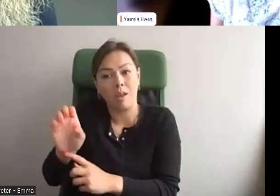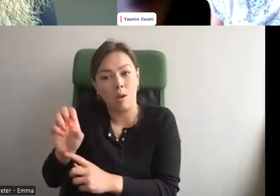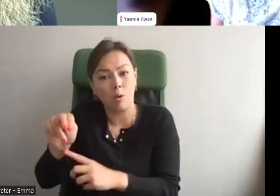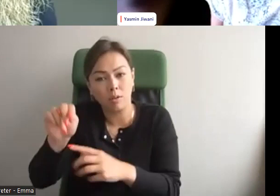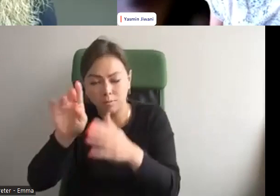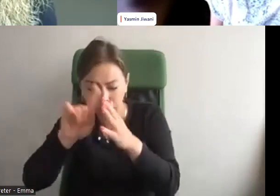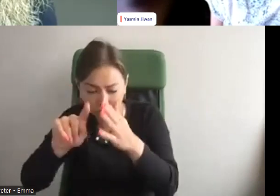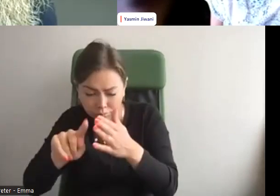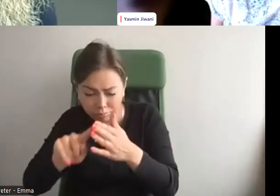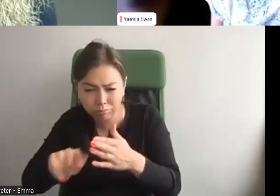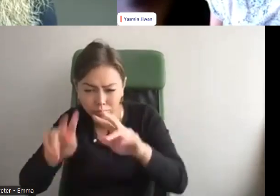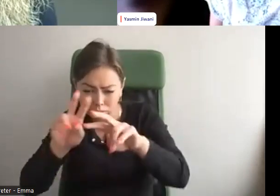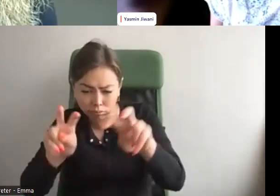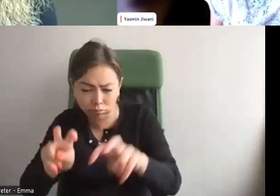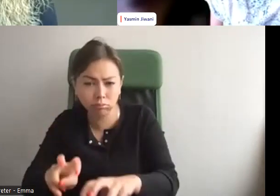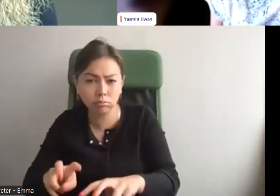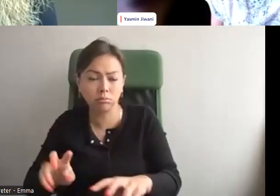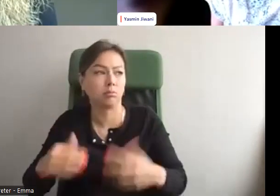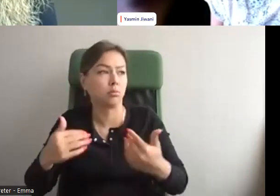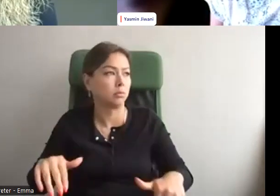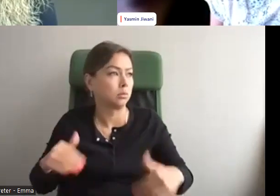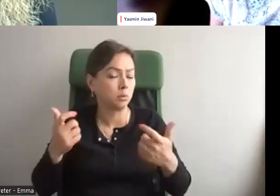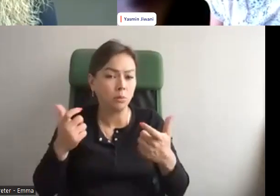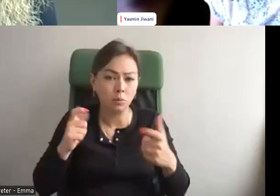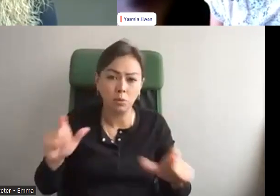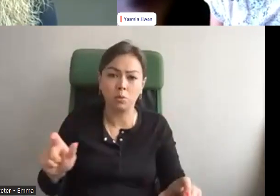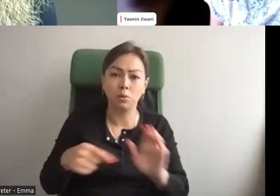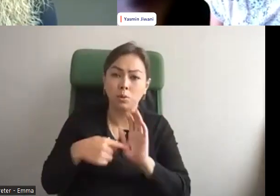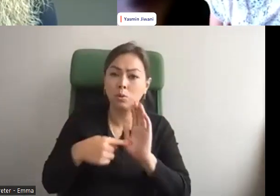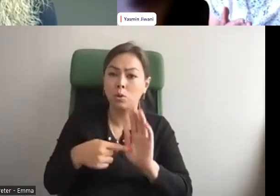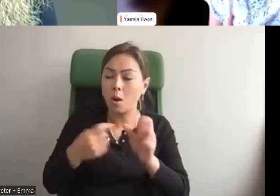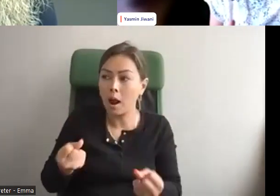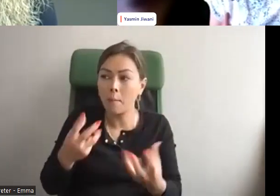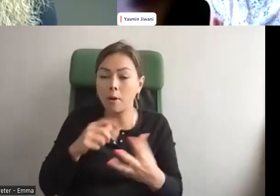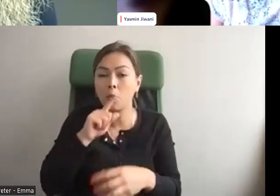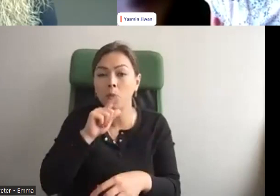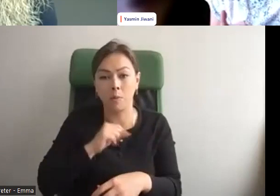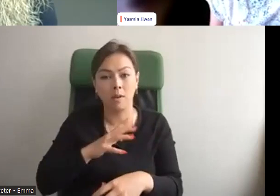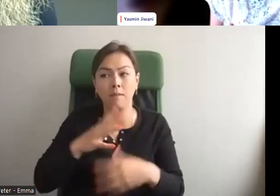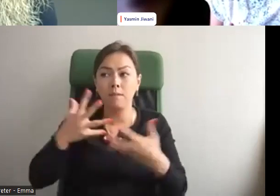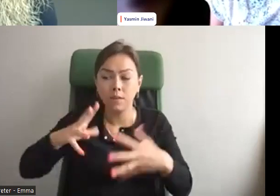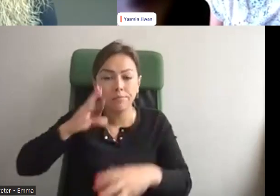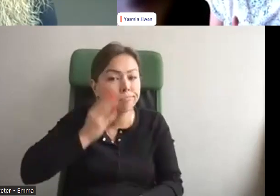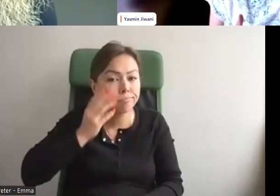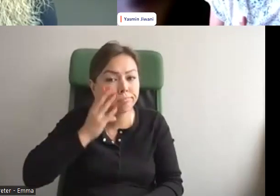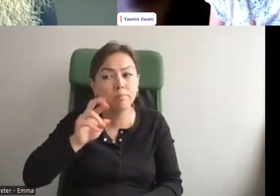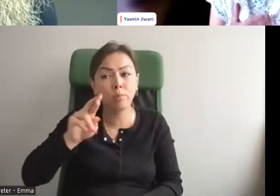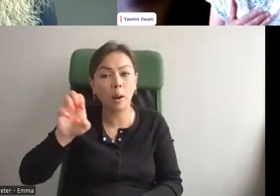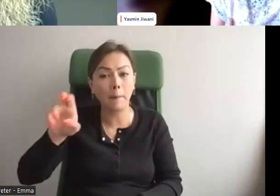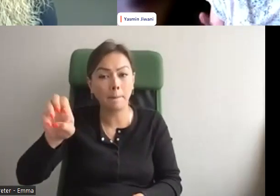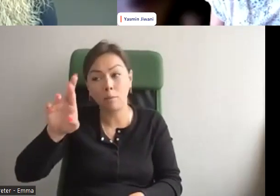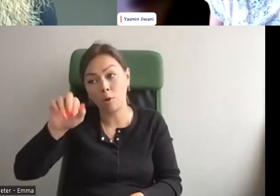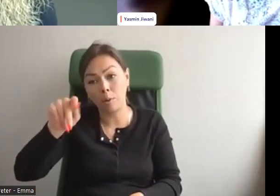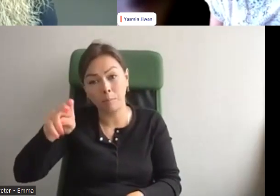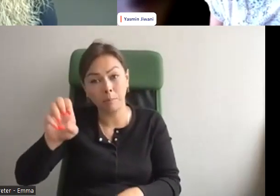huge, on how many women had actually been raped and never reported it, because they had the resources to go to